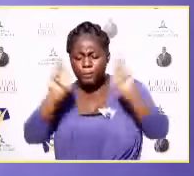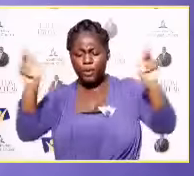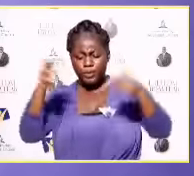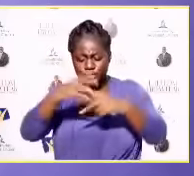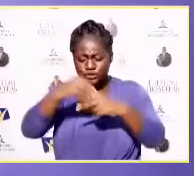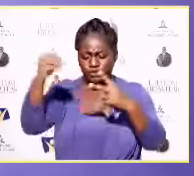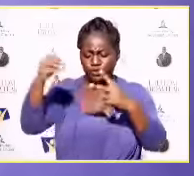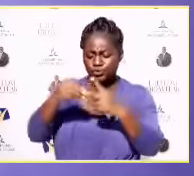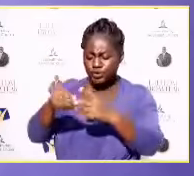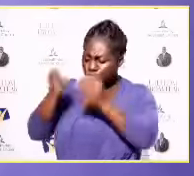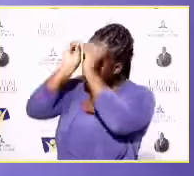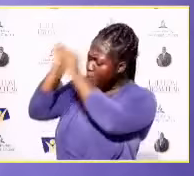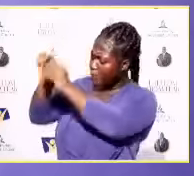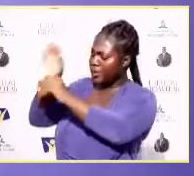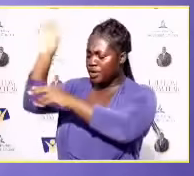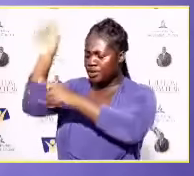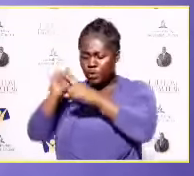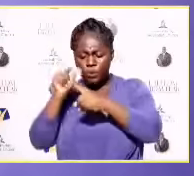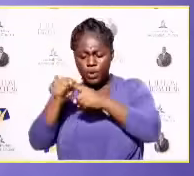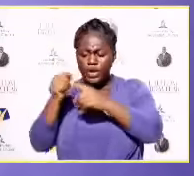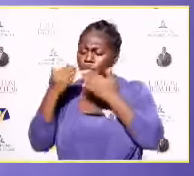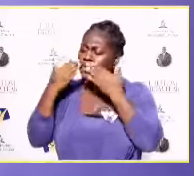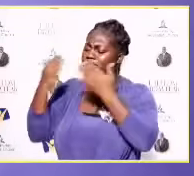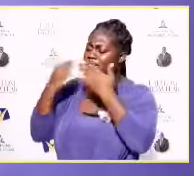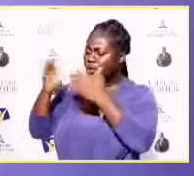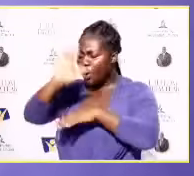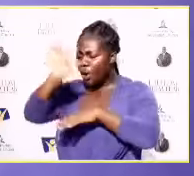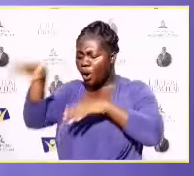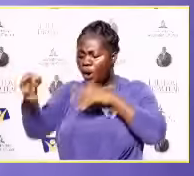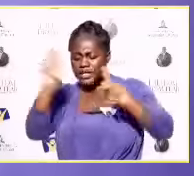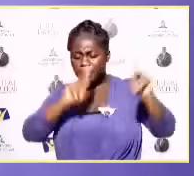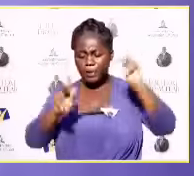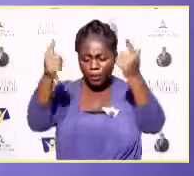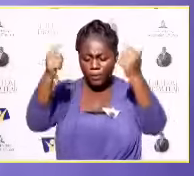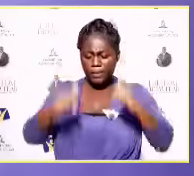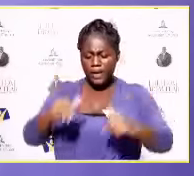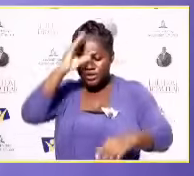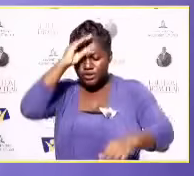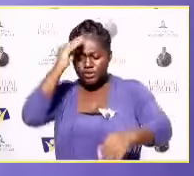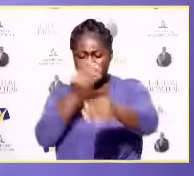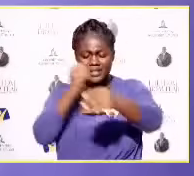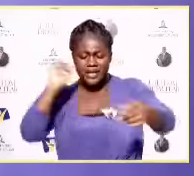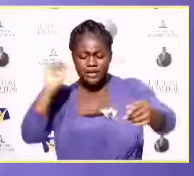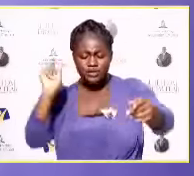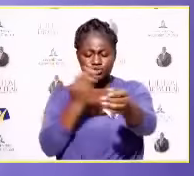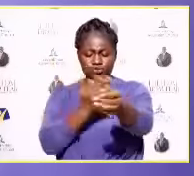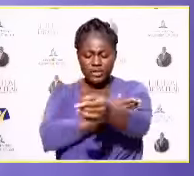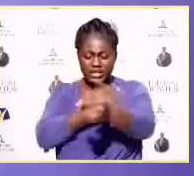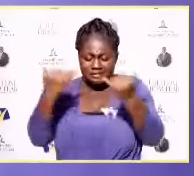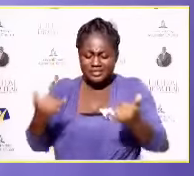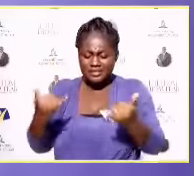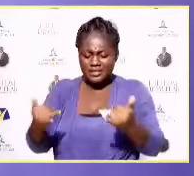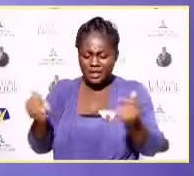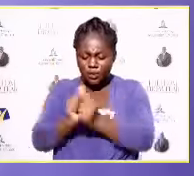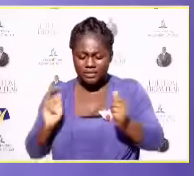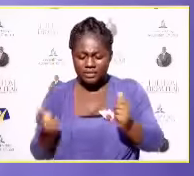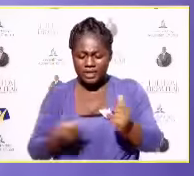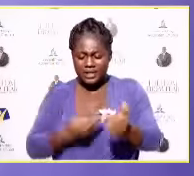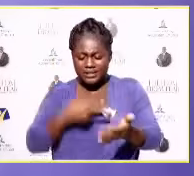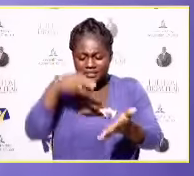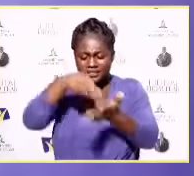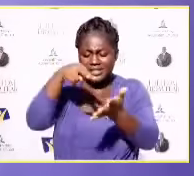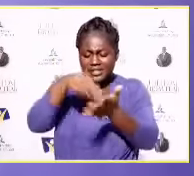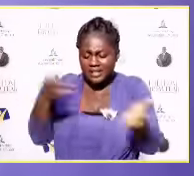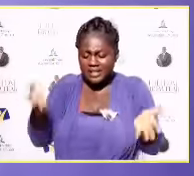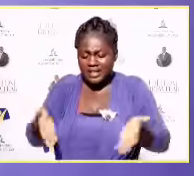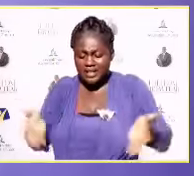you. We thank you for those who came, your sons and your daughters, right now as they stand in your